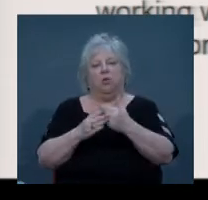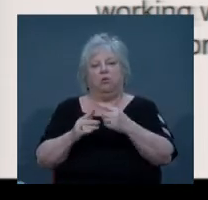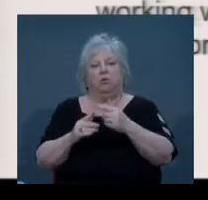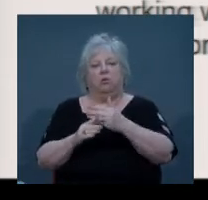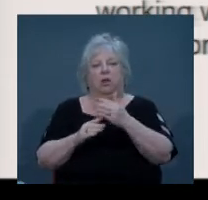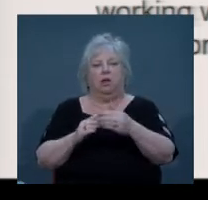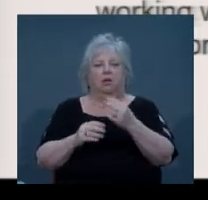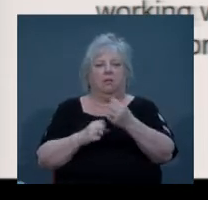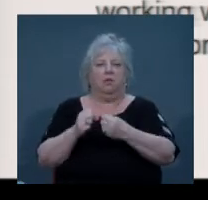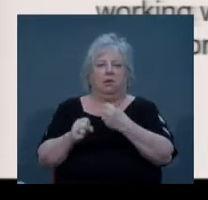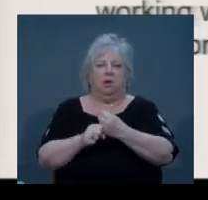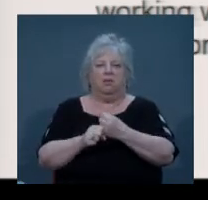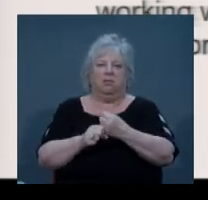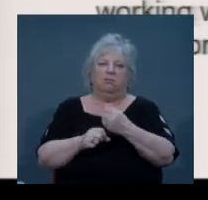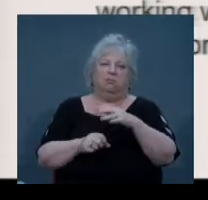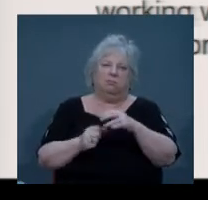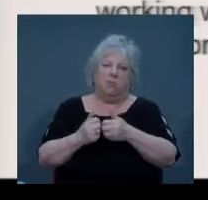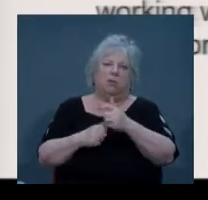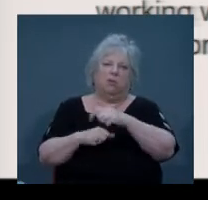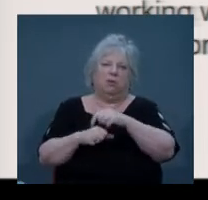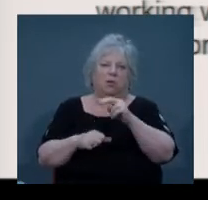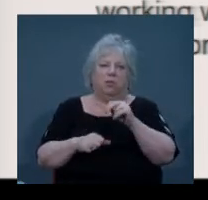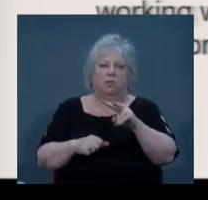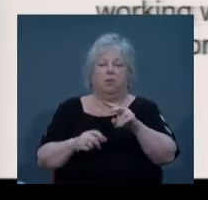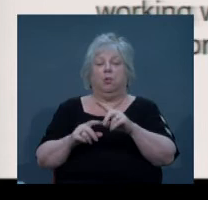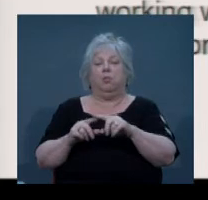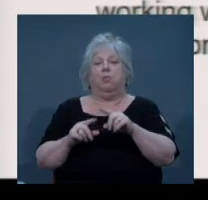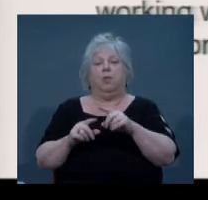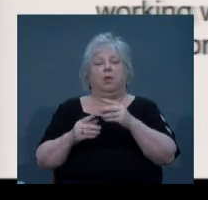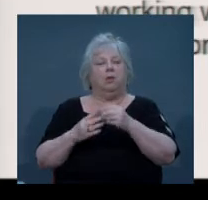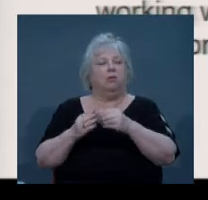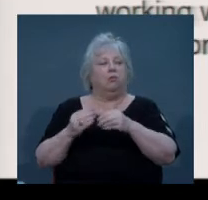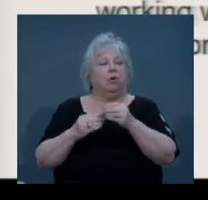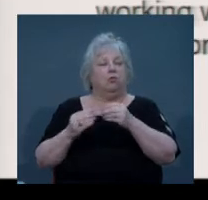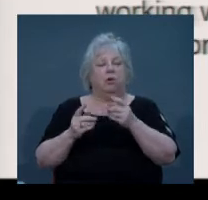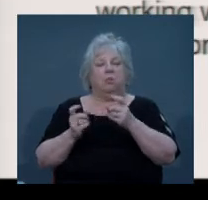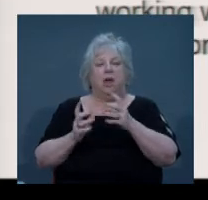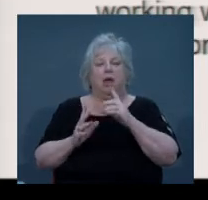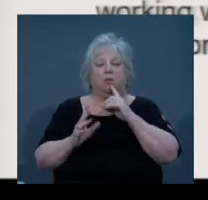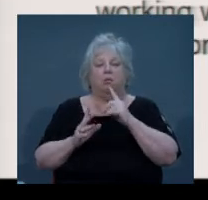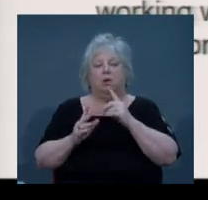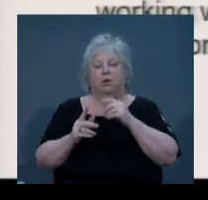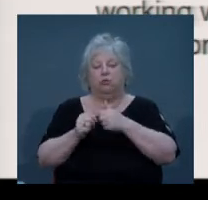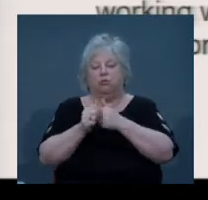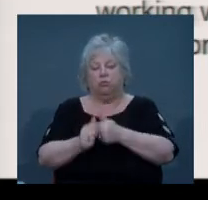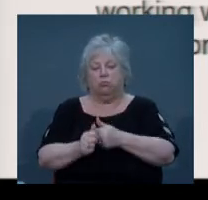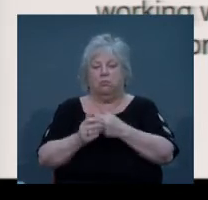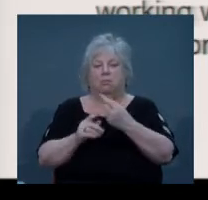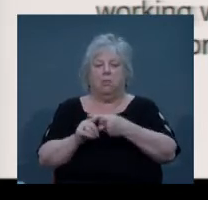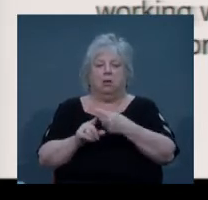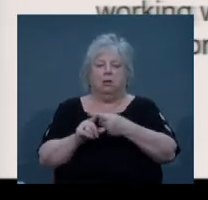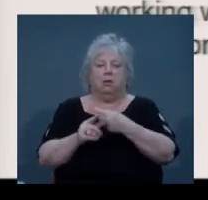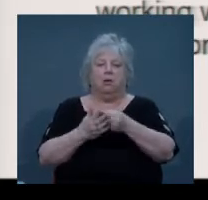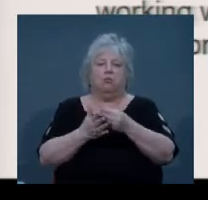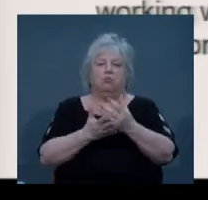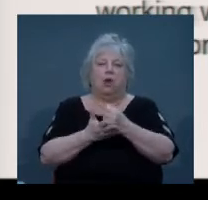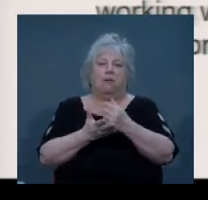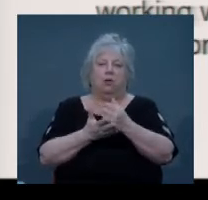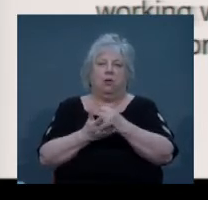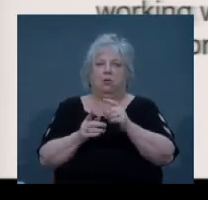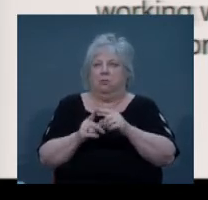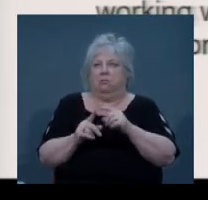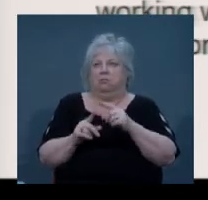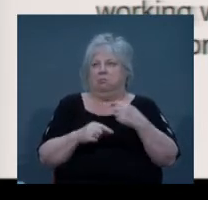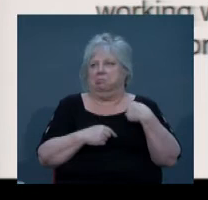in November. The Treasury Manager is tracking and has tracked monthly revenues for as long as I